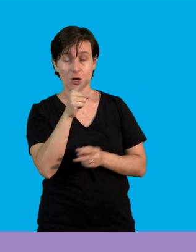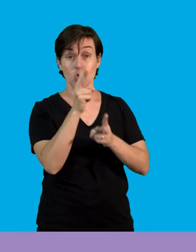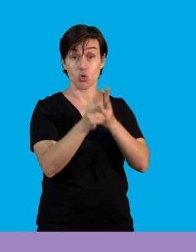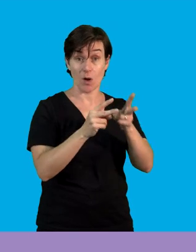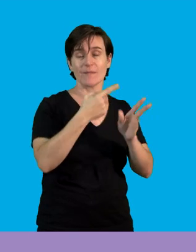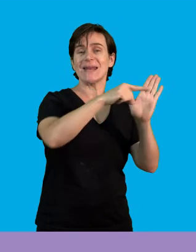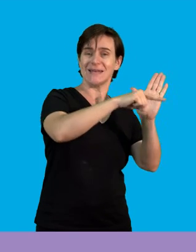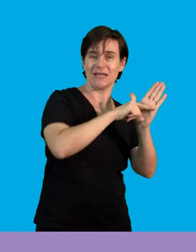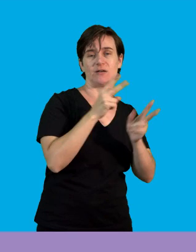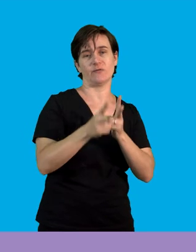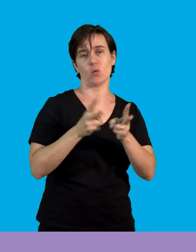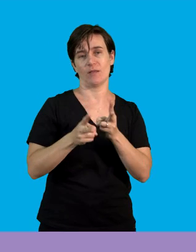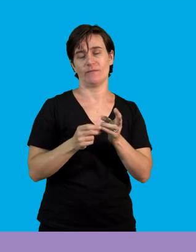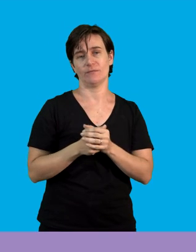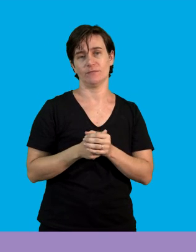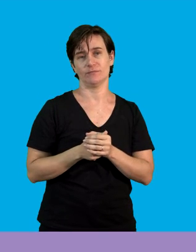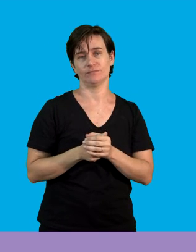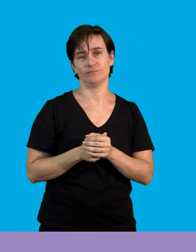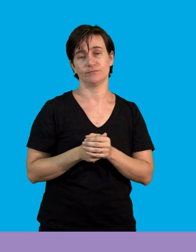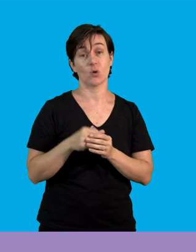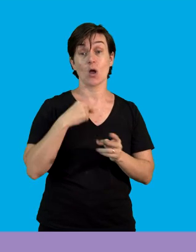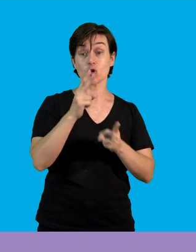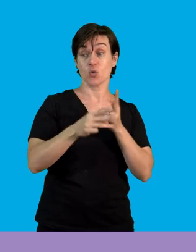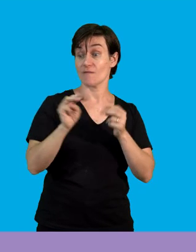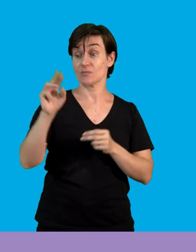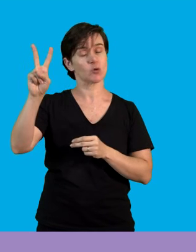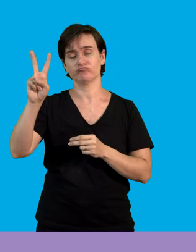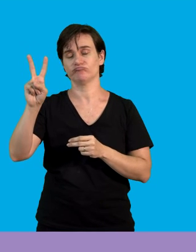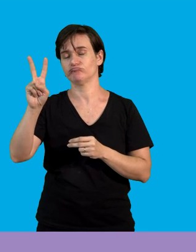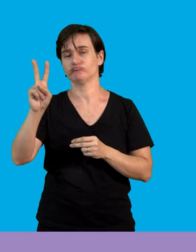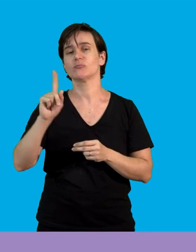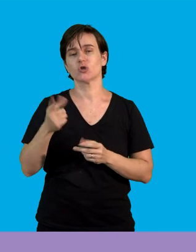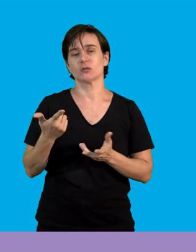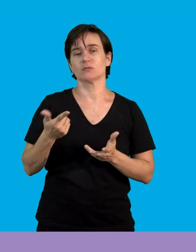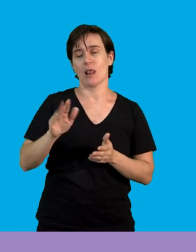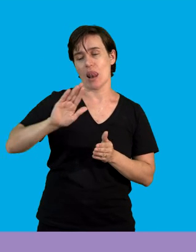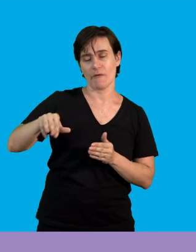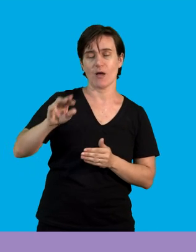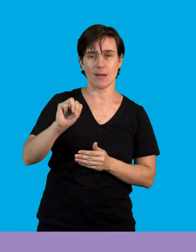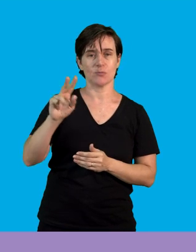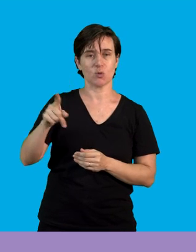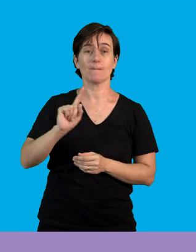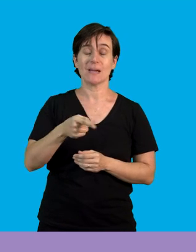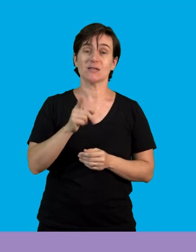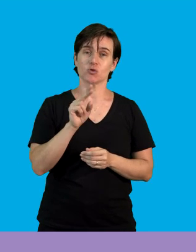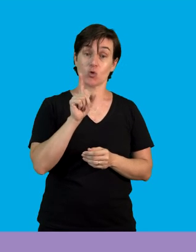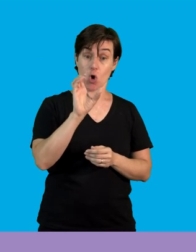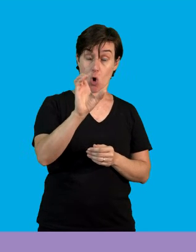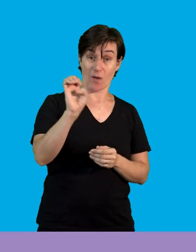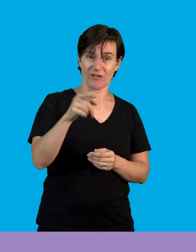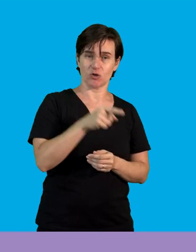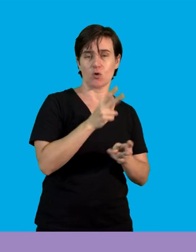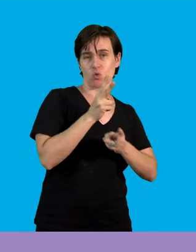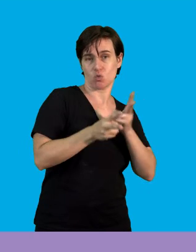negative 12. We don't say negative 12m squared, because then with m squared, it's no longer a coefficient, it's a